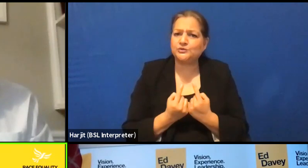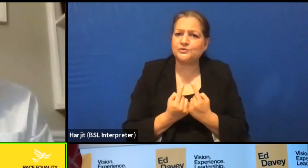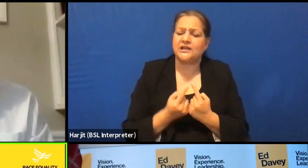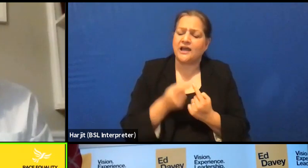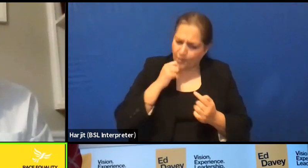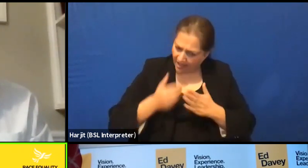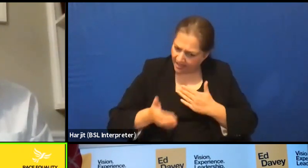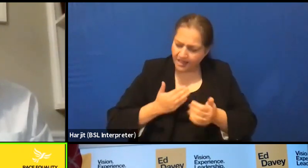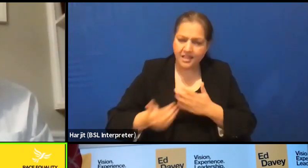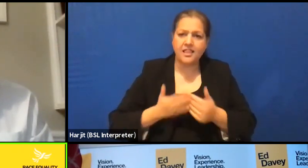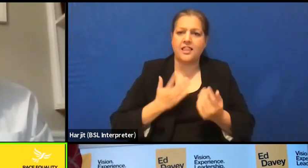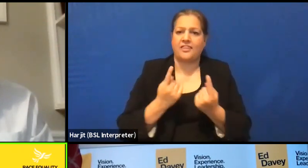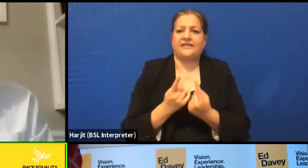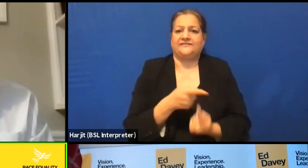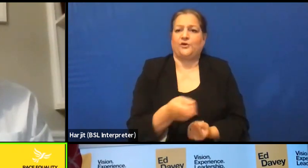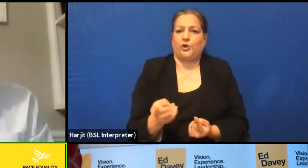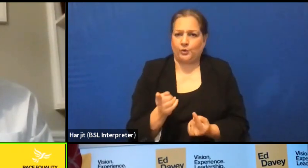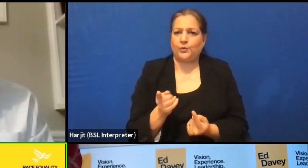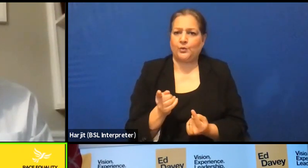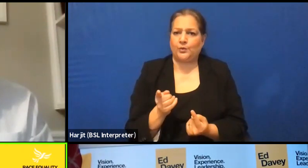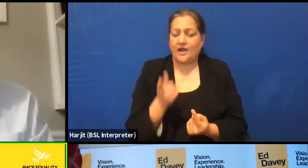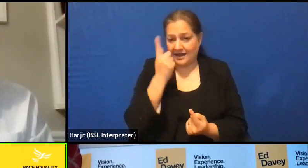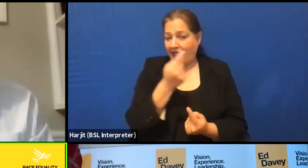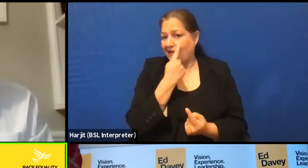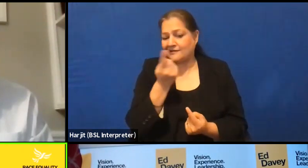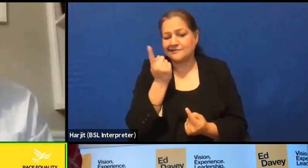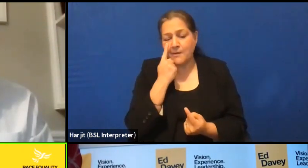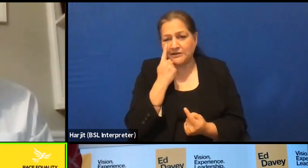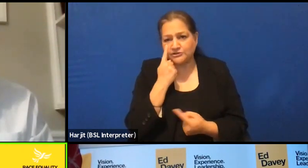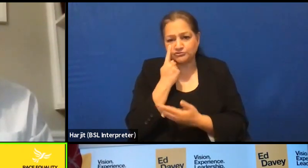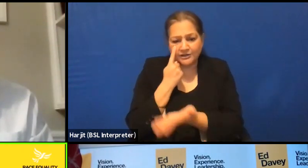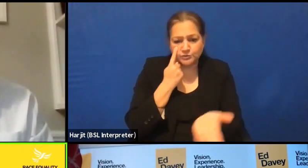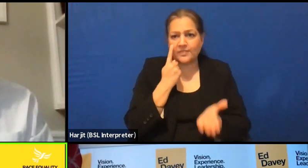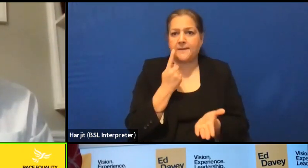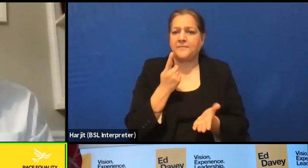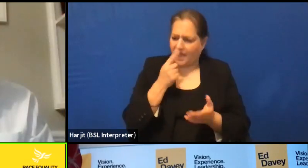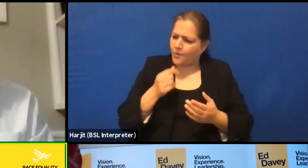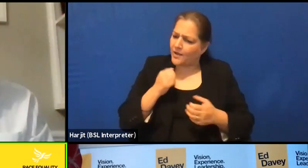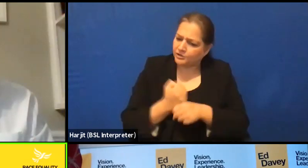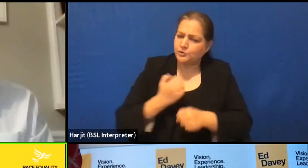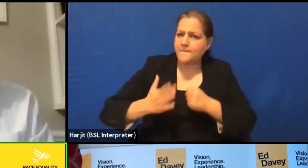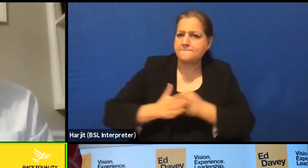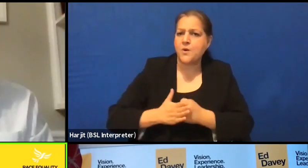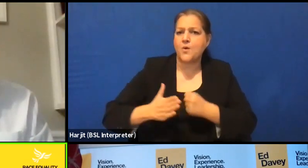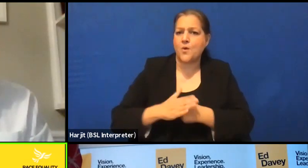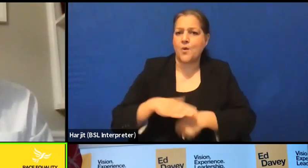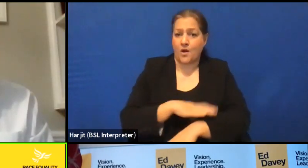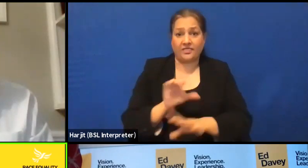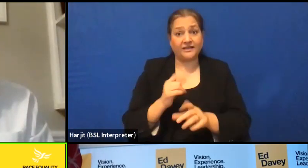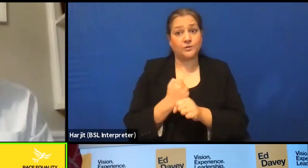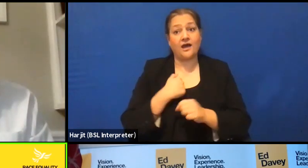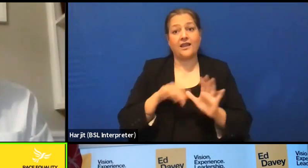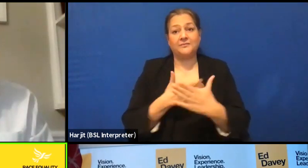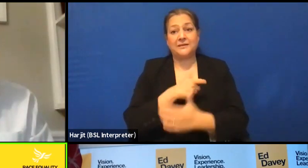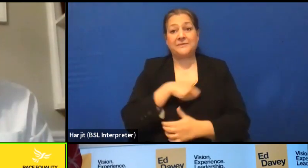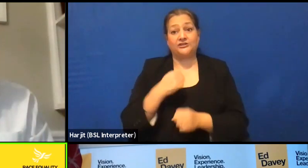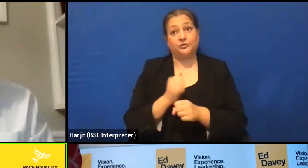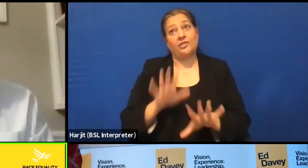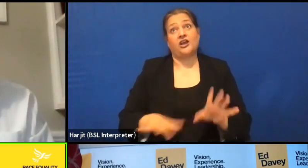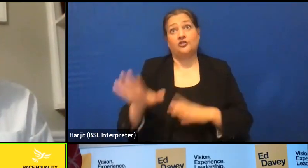for them, and you will demonstrate that you will go the extra mile, as our Lib Dem candidates do up and down the country, then they will vote for